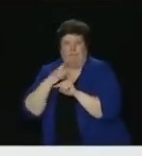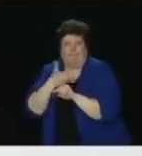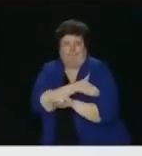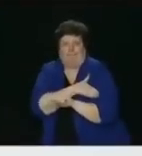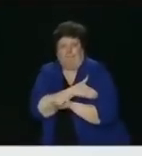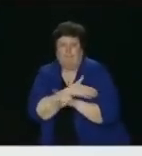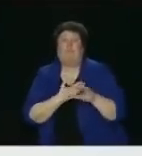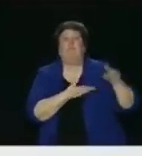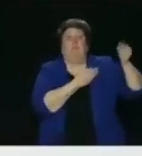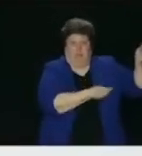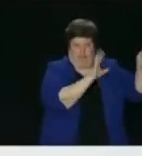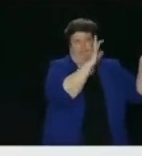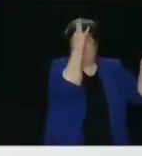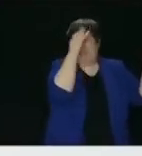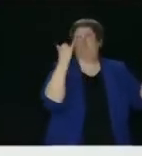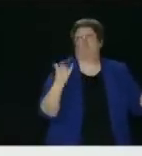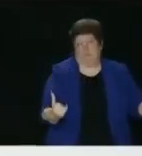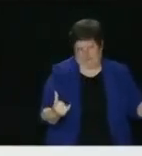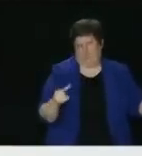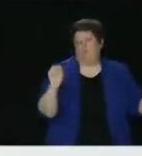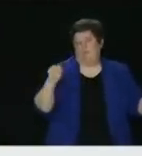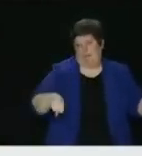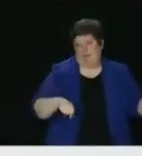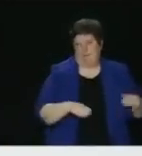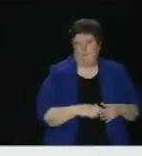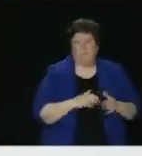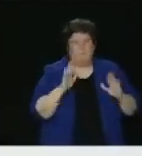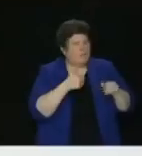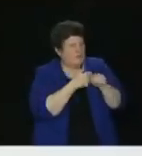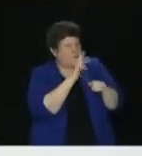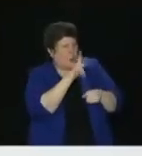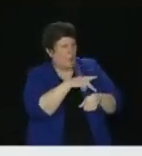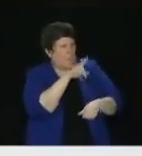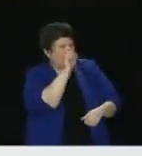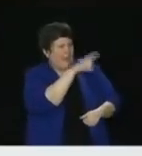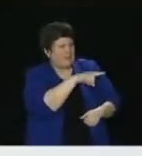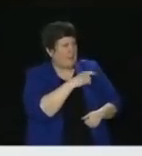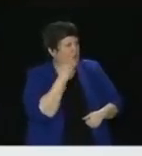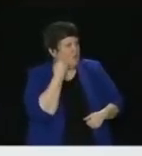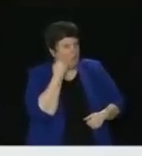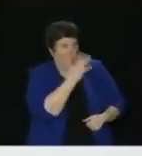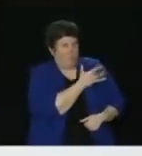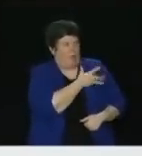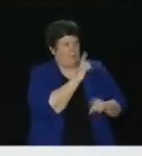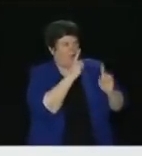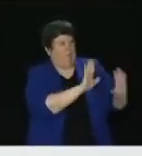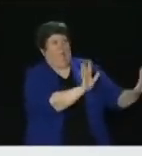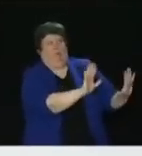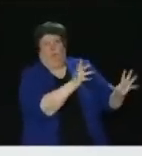Follow-up question? Yes. Minister, what if a province does not want you to